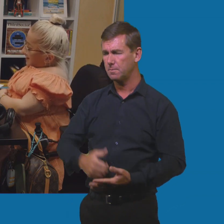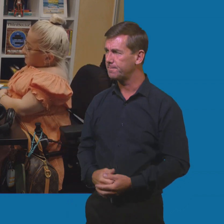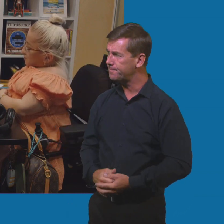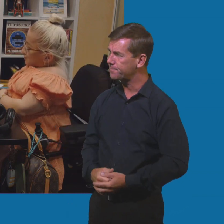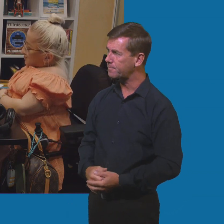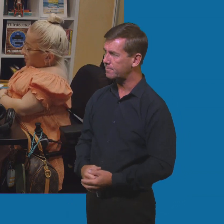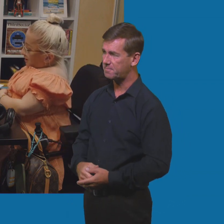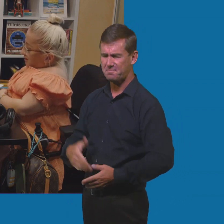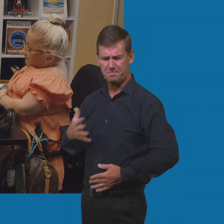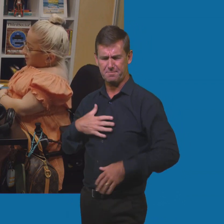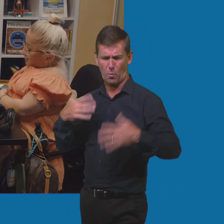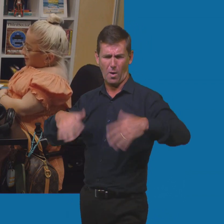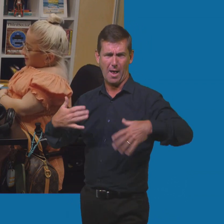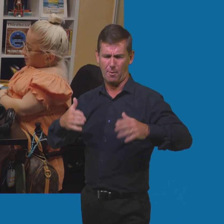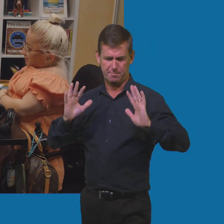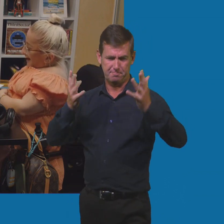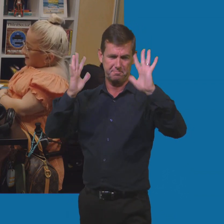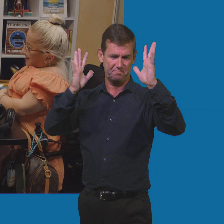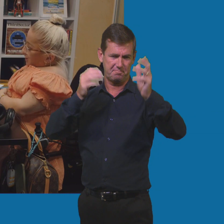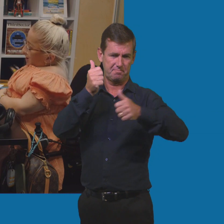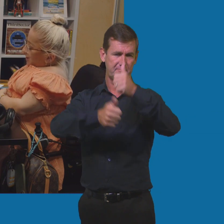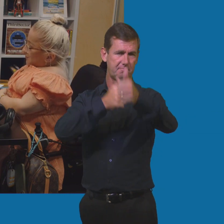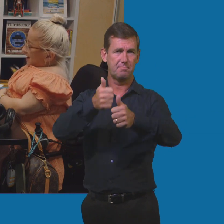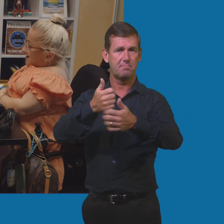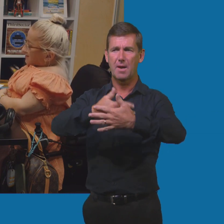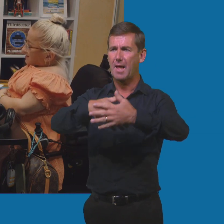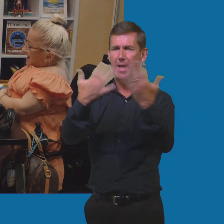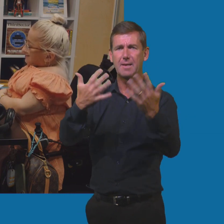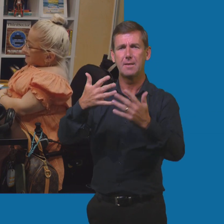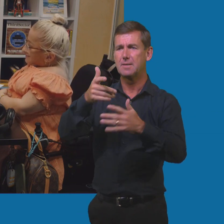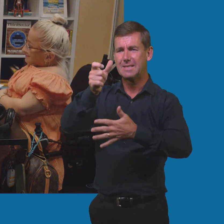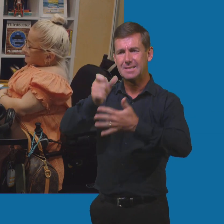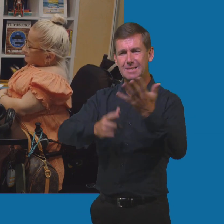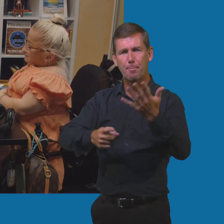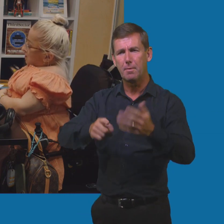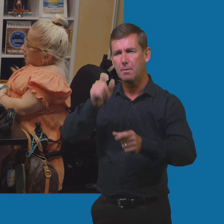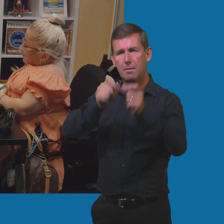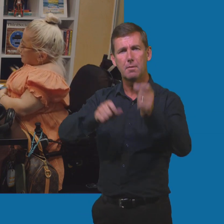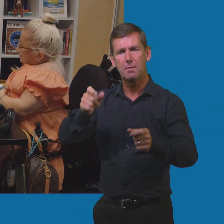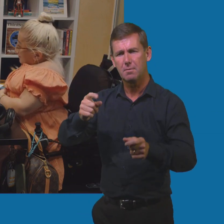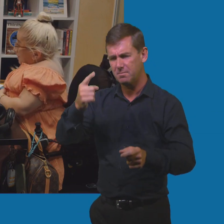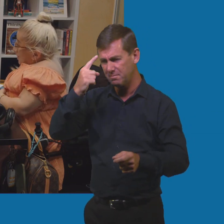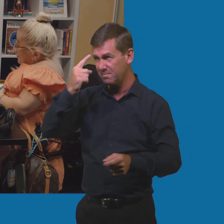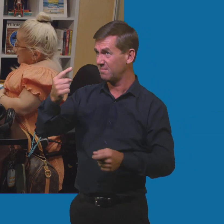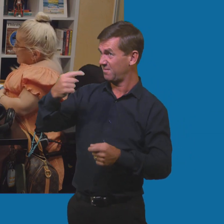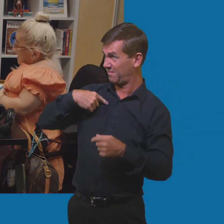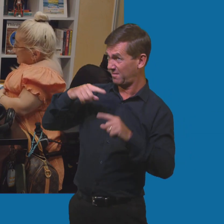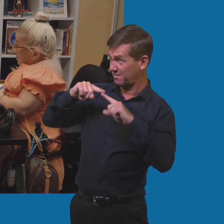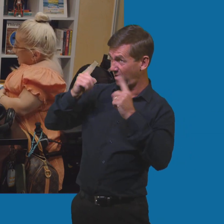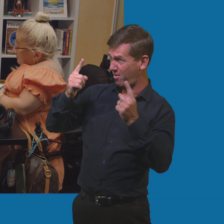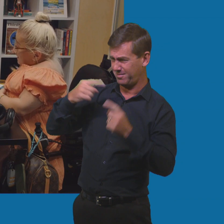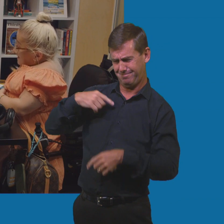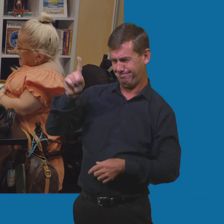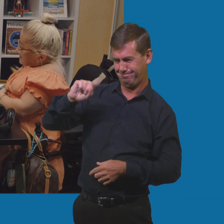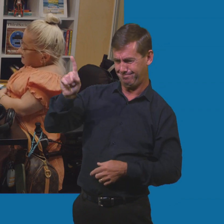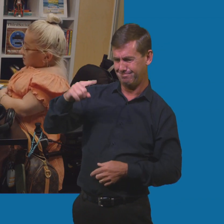celebrate everyone who's part of the community who has said no. If you say